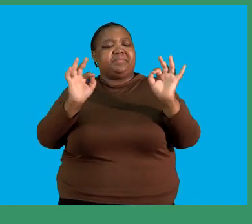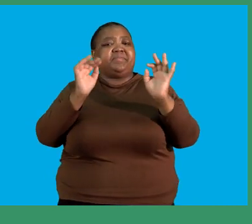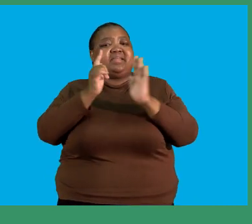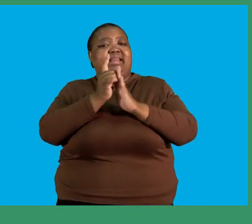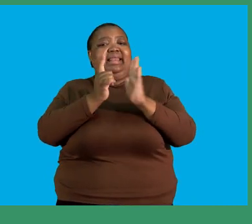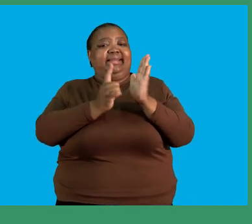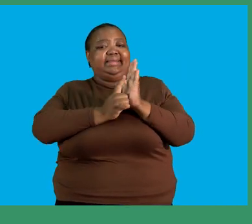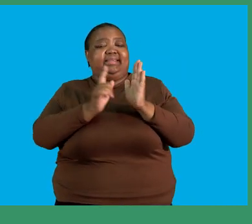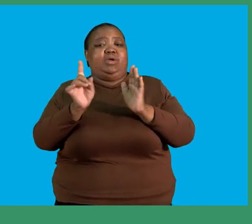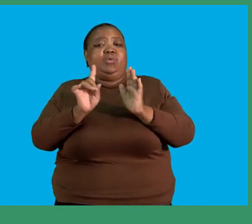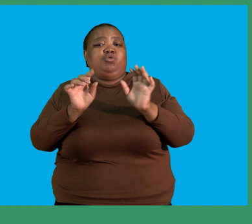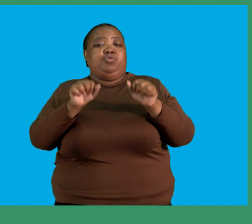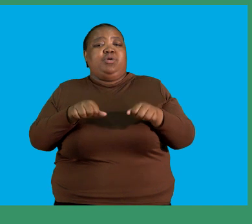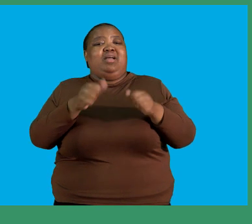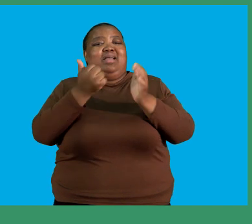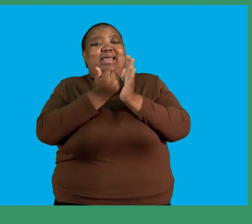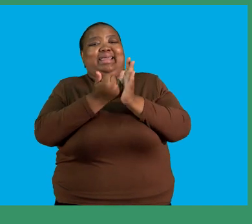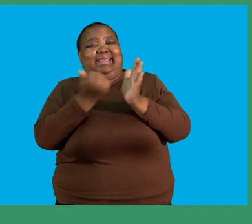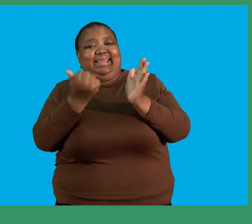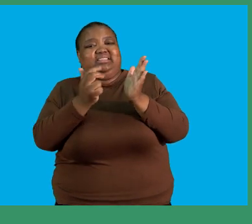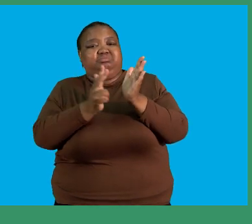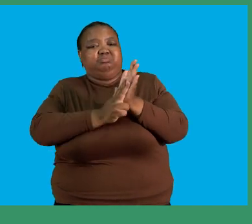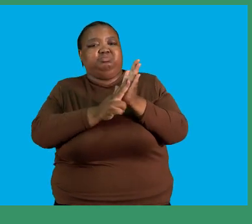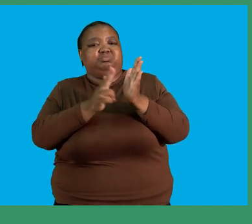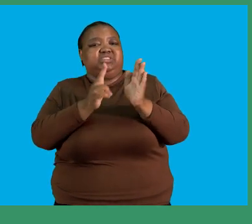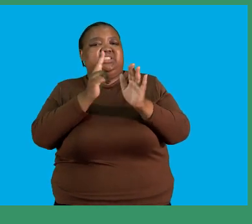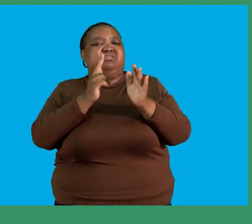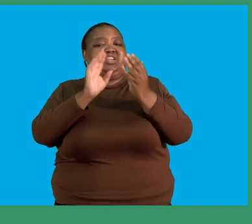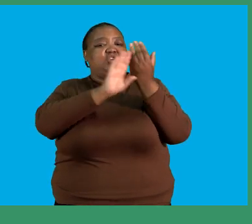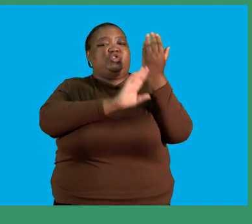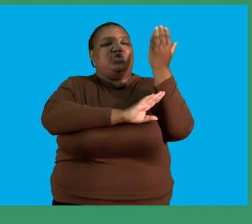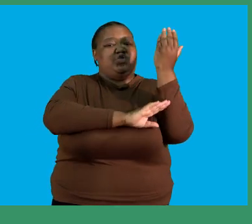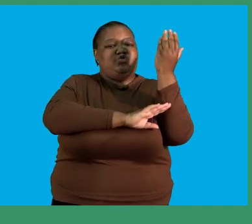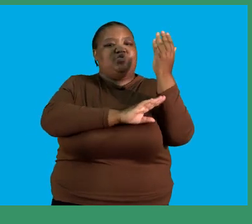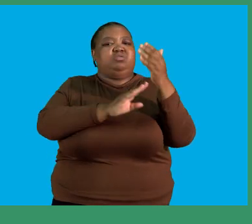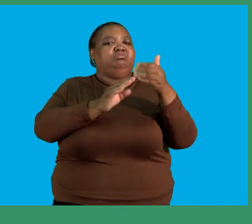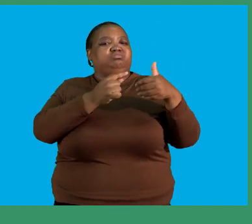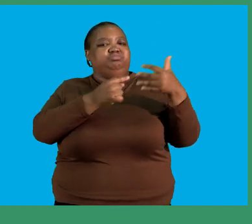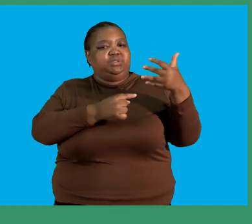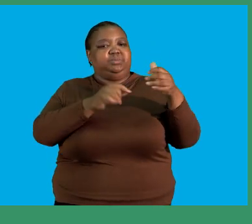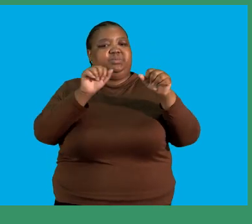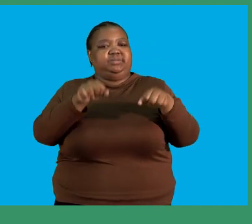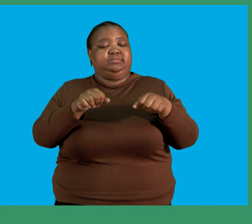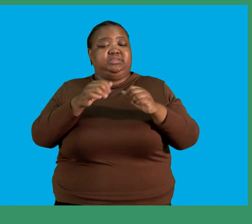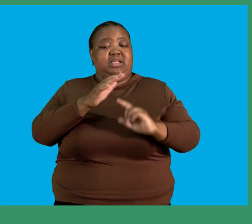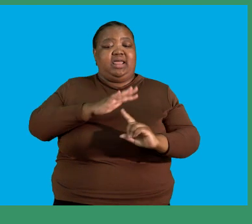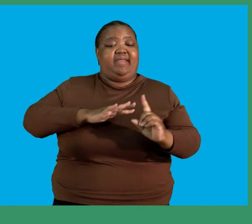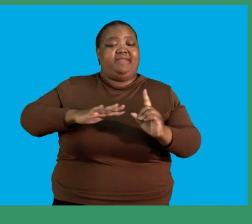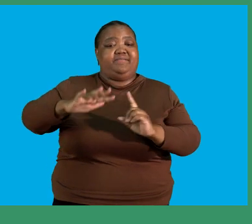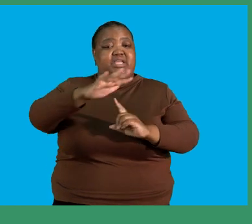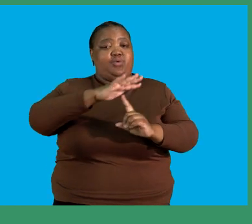the legal speaks about the acts and the constitutions of the country. We then have